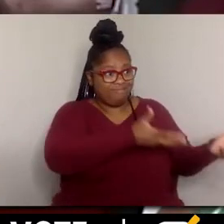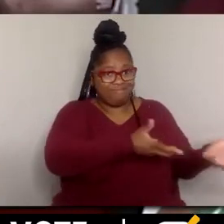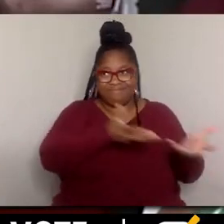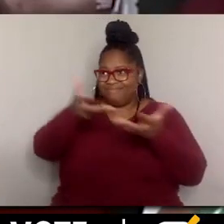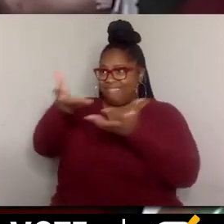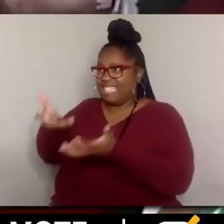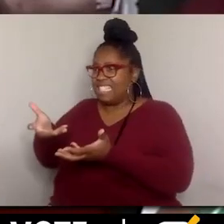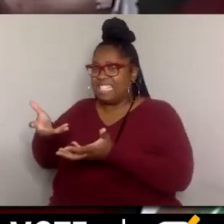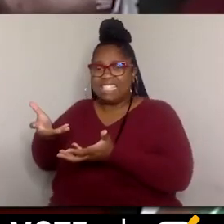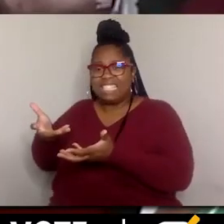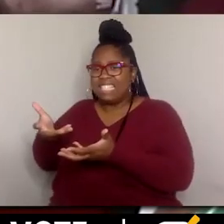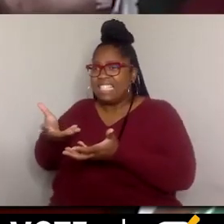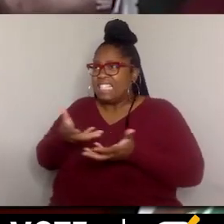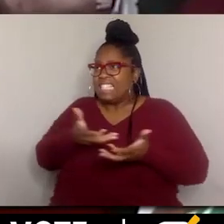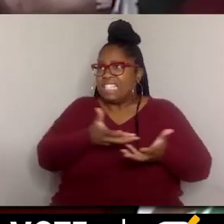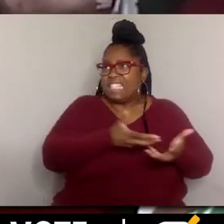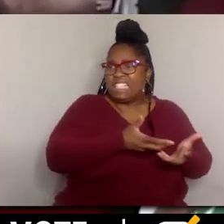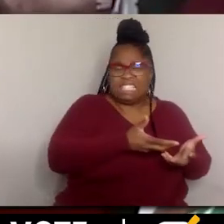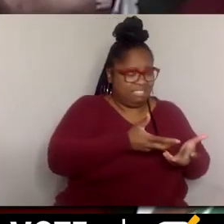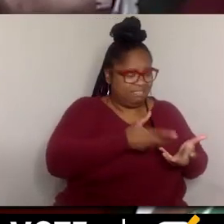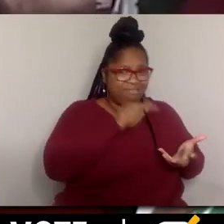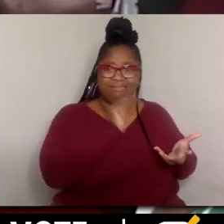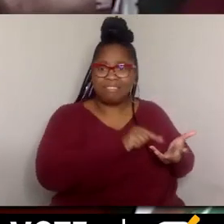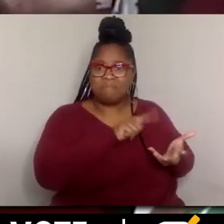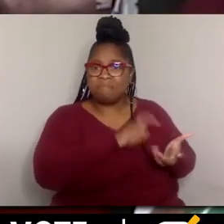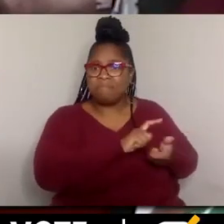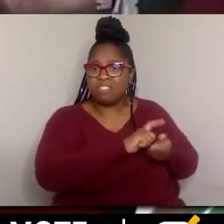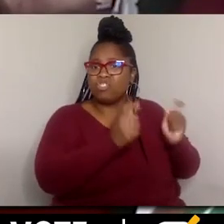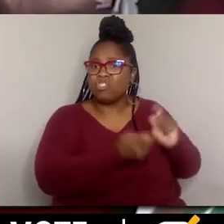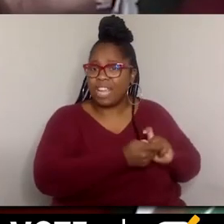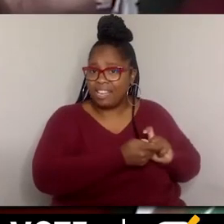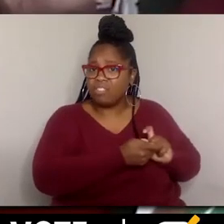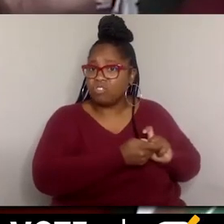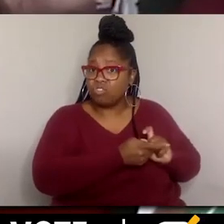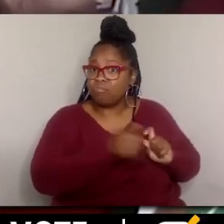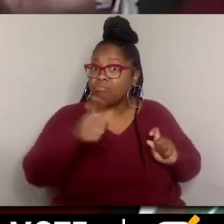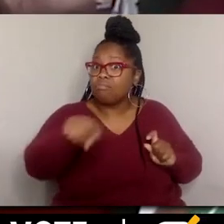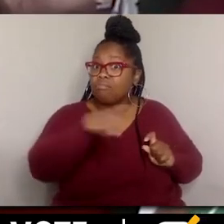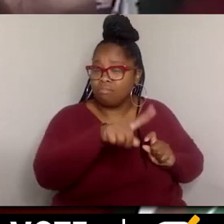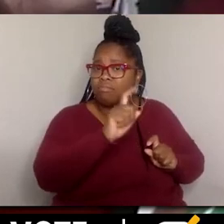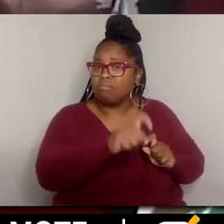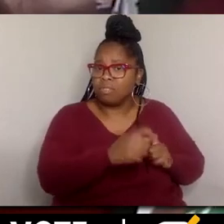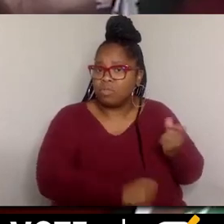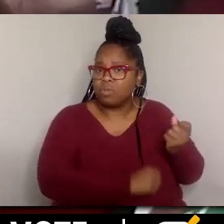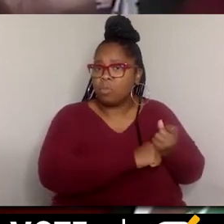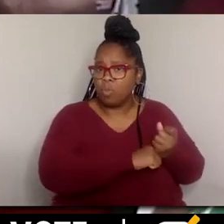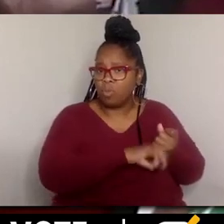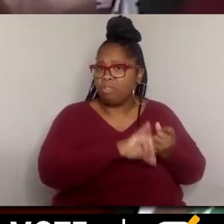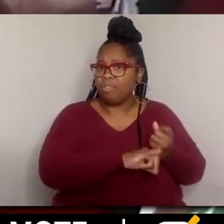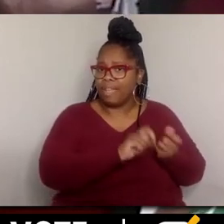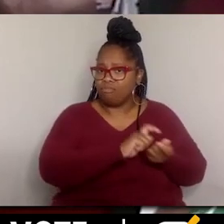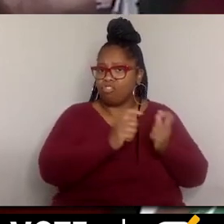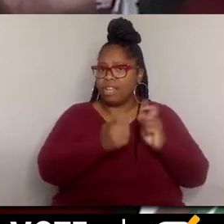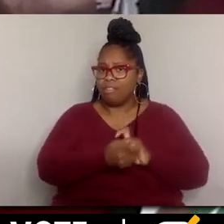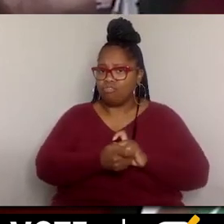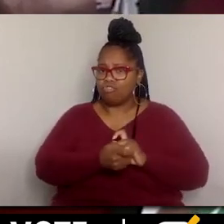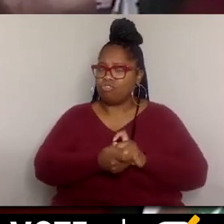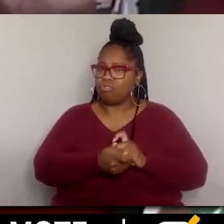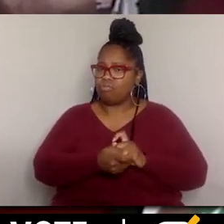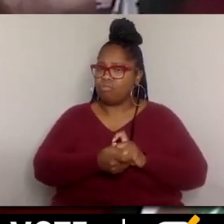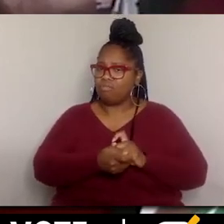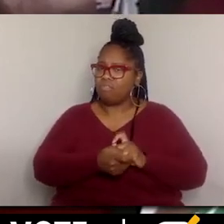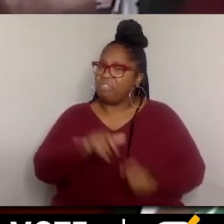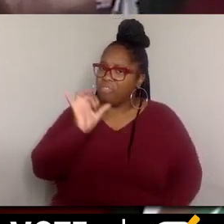change, folks. And we all need to be a part of that change. This is why I